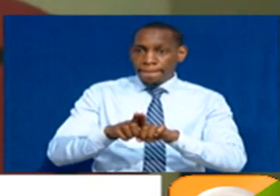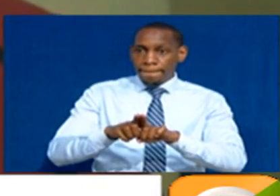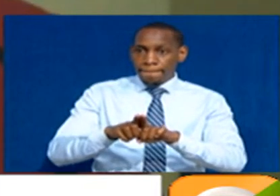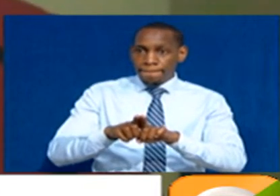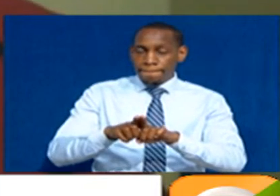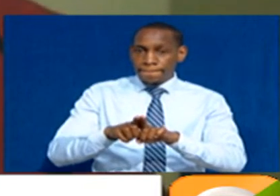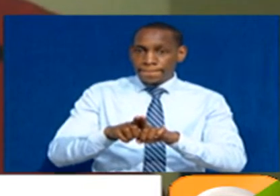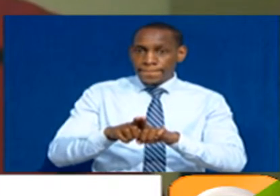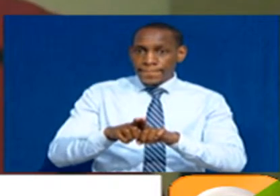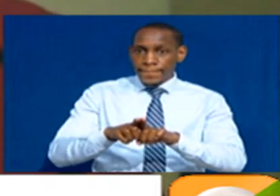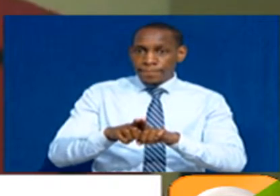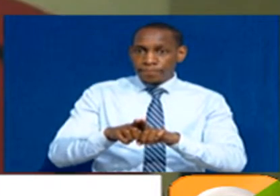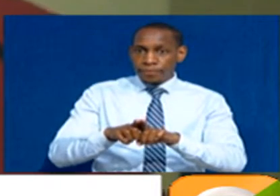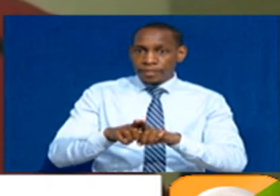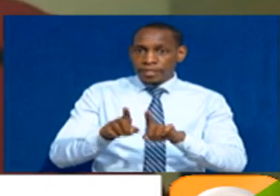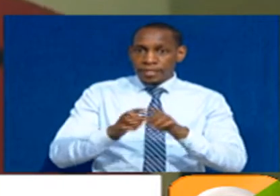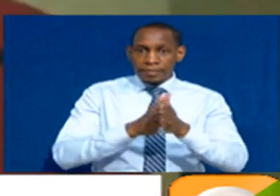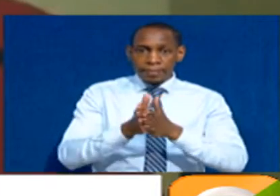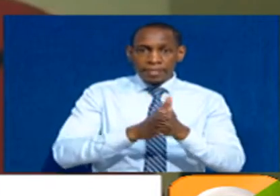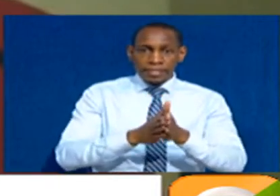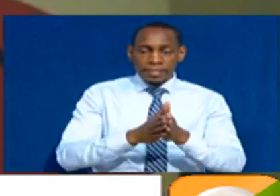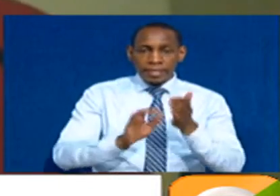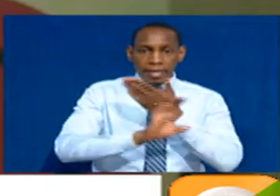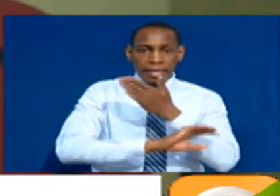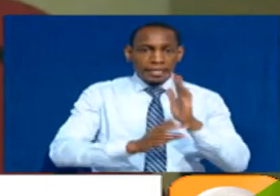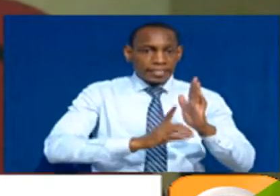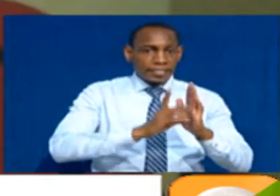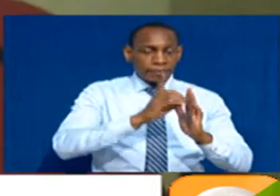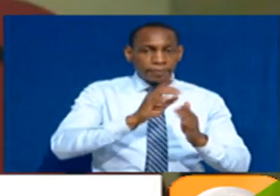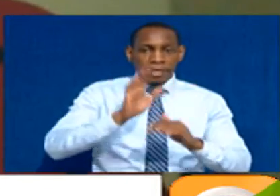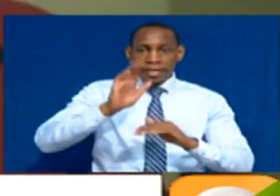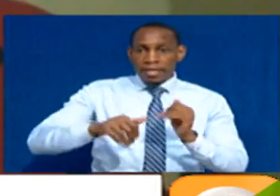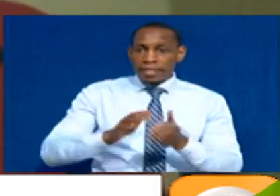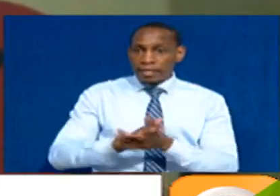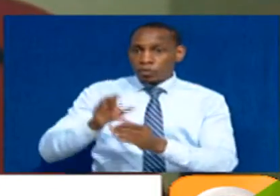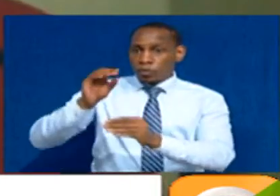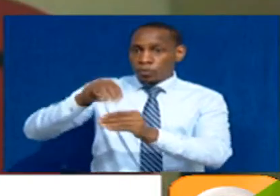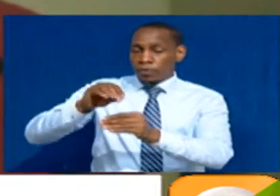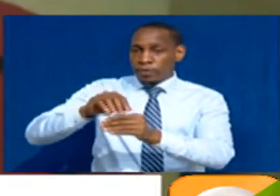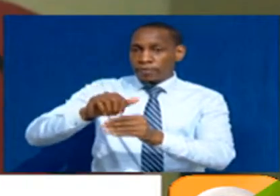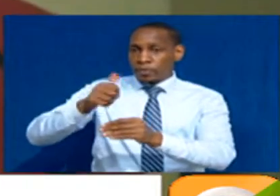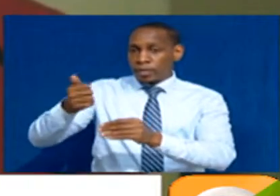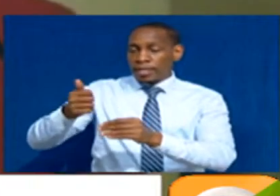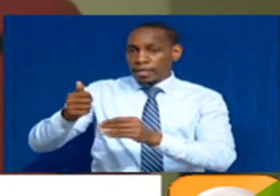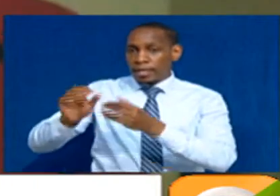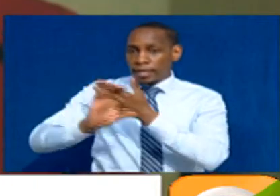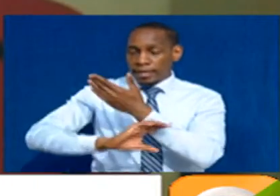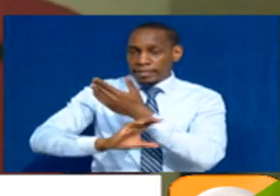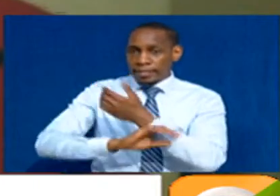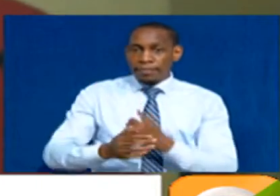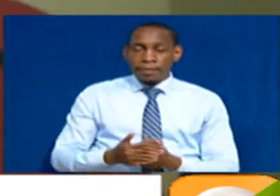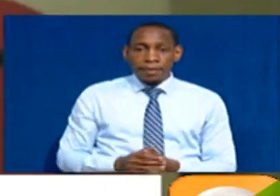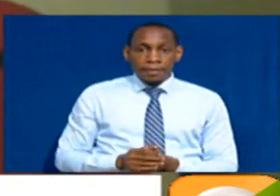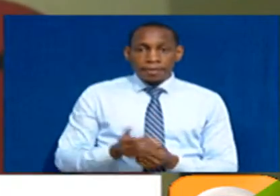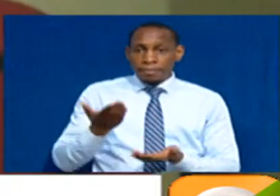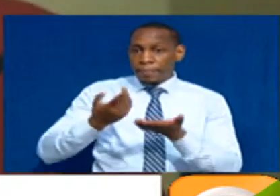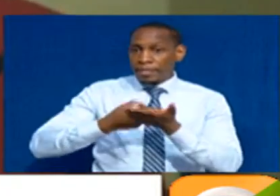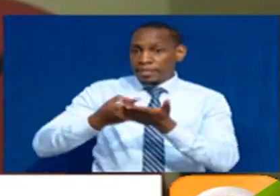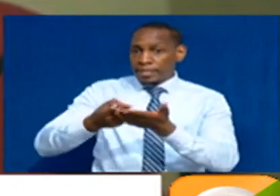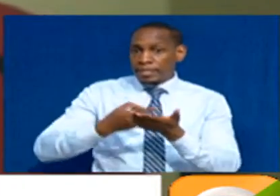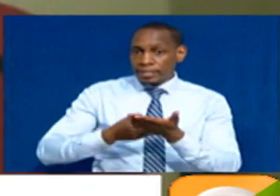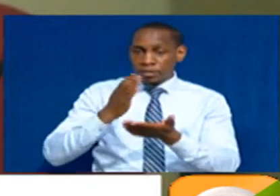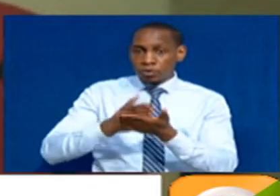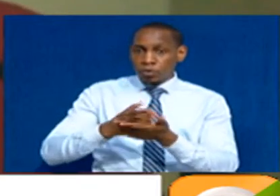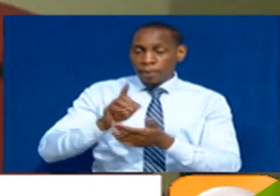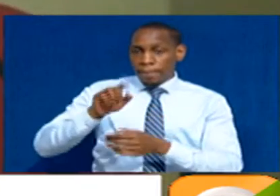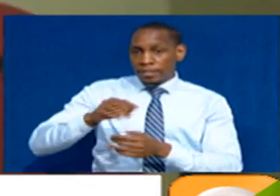know, that interest to grow your country, you know, instead of taking those resources out there? So maybe it's a conversation we